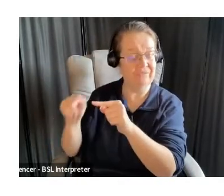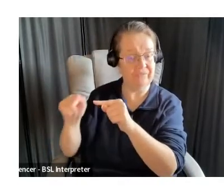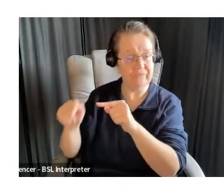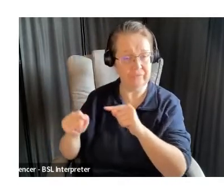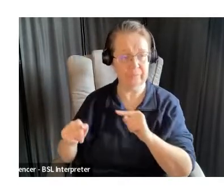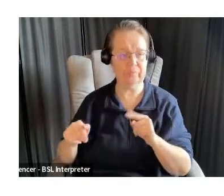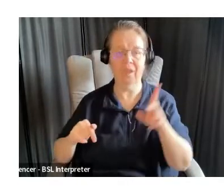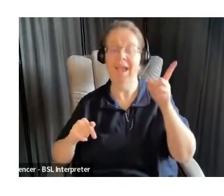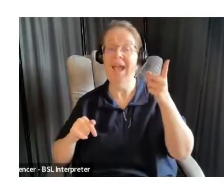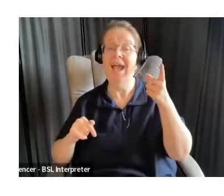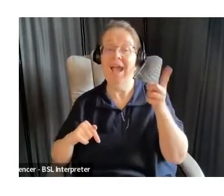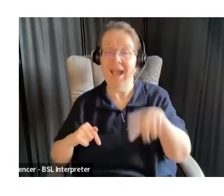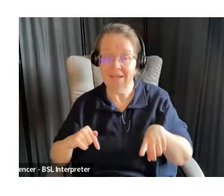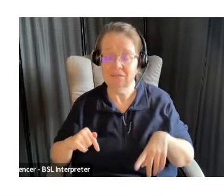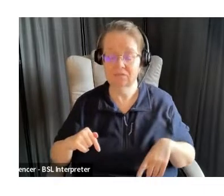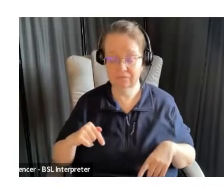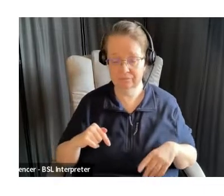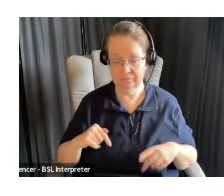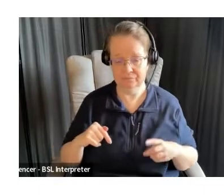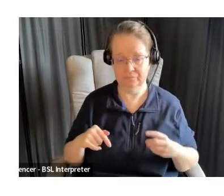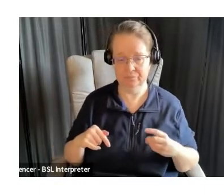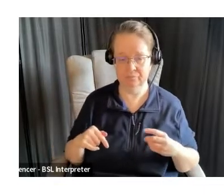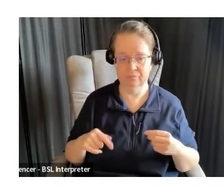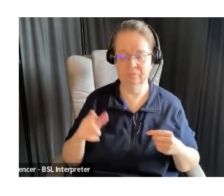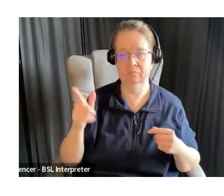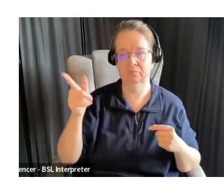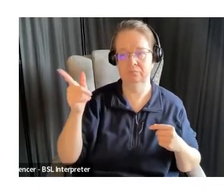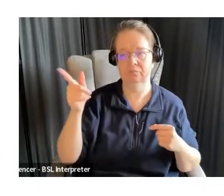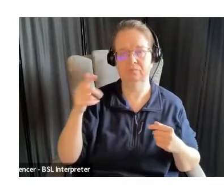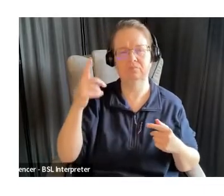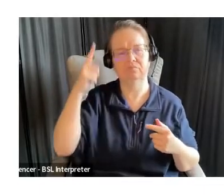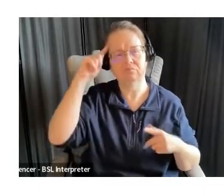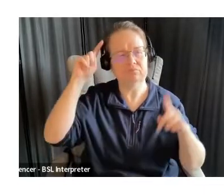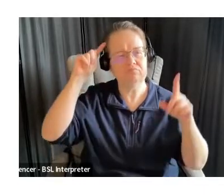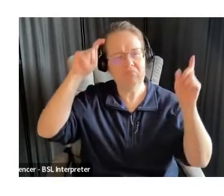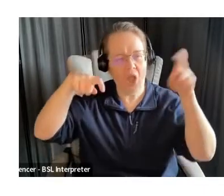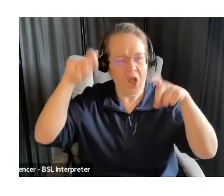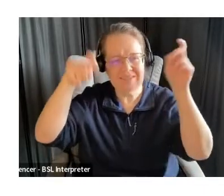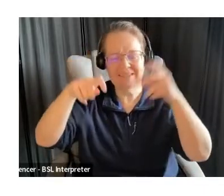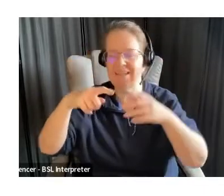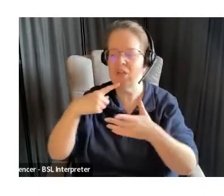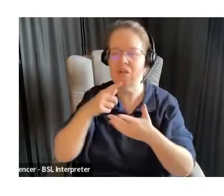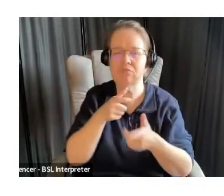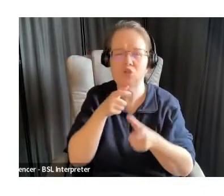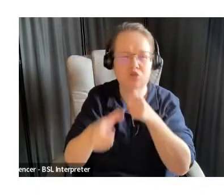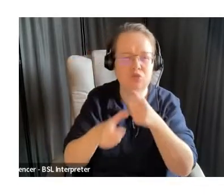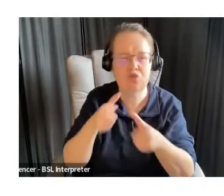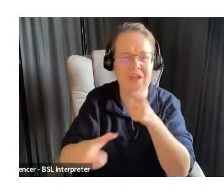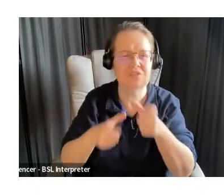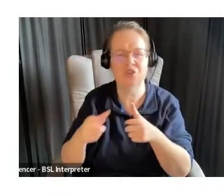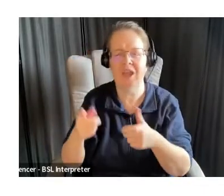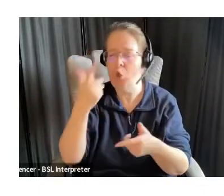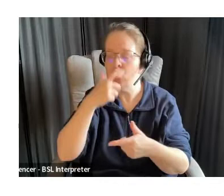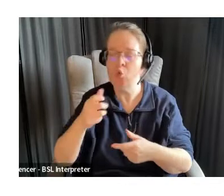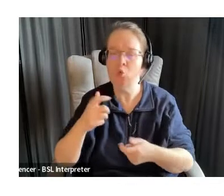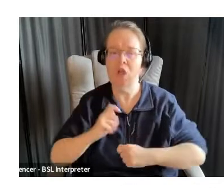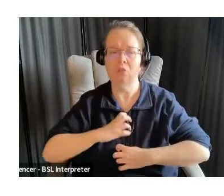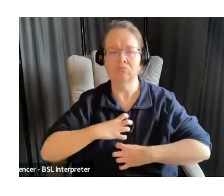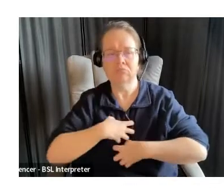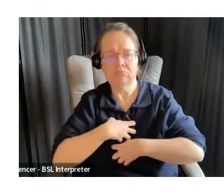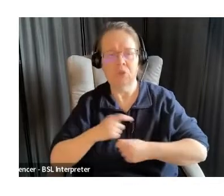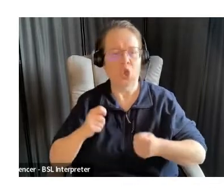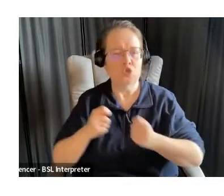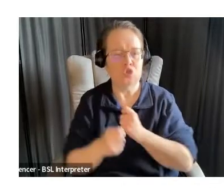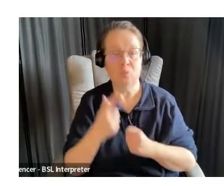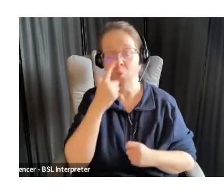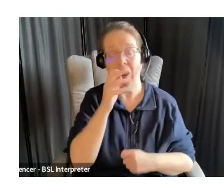it also, on top of that, provides ideas and suggestions on the sort of adjustments you could get or you could ask